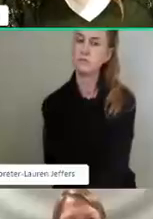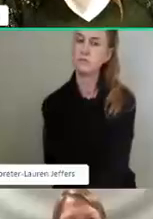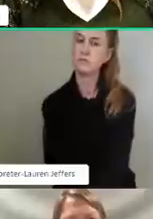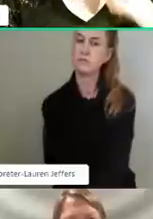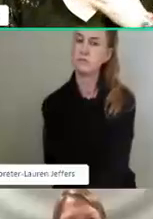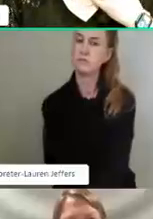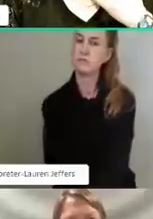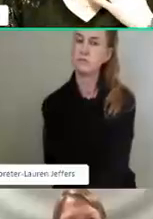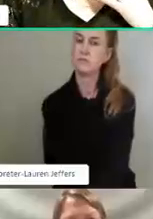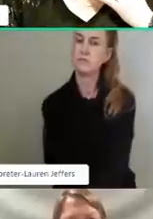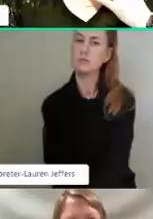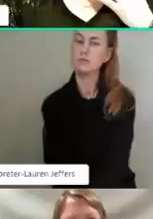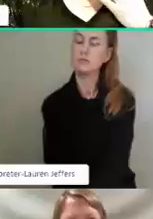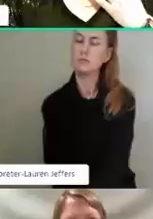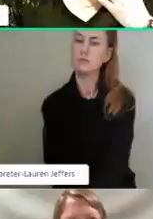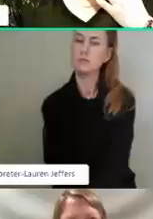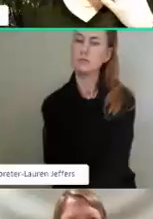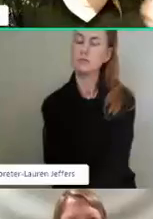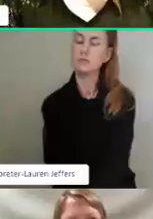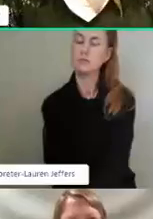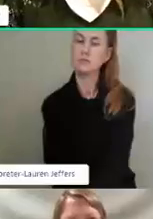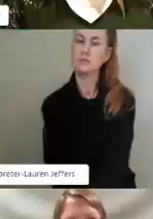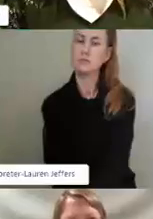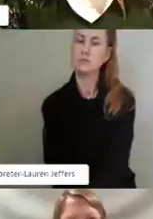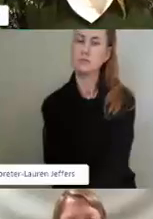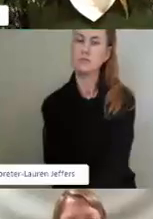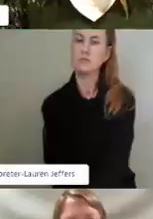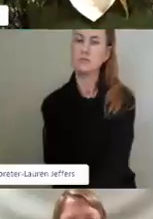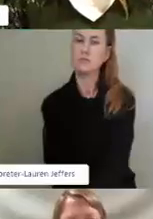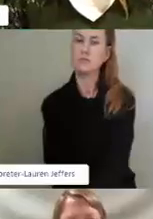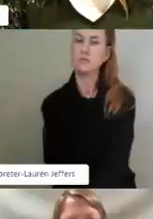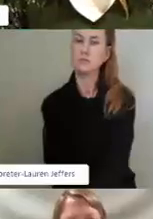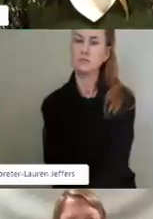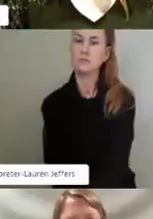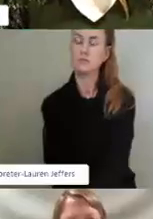Okay, we're still waiting on Rita to accept the invite. Yeah.